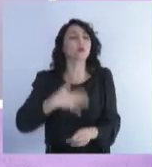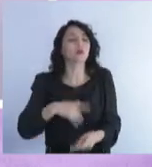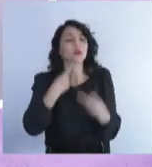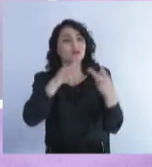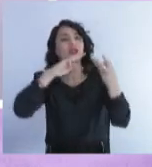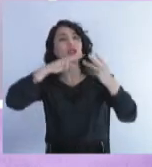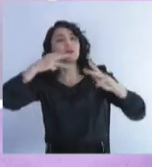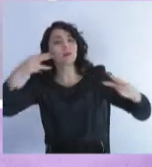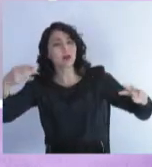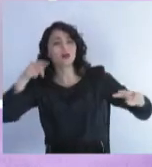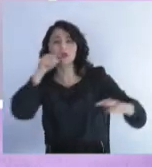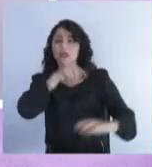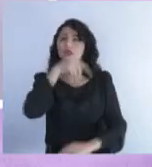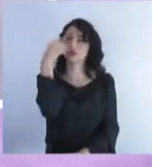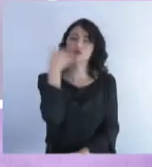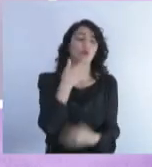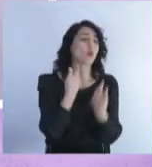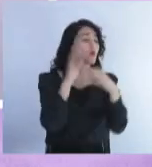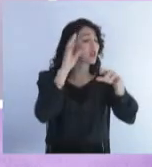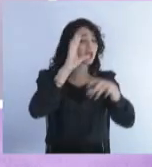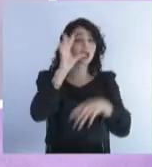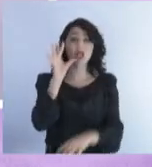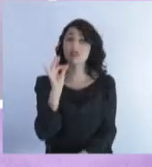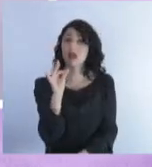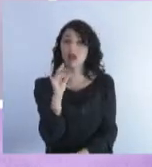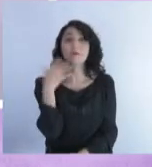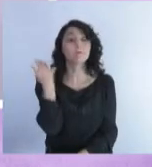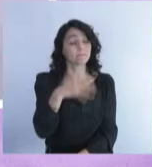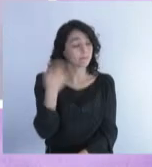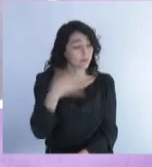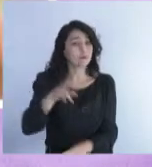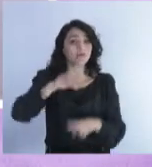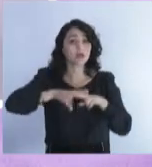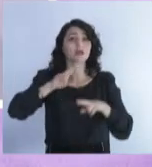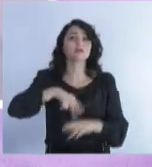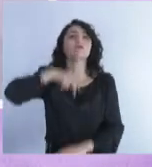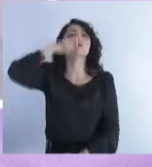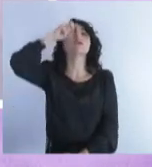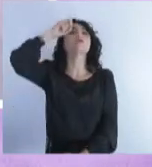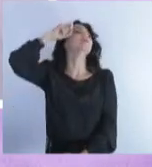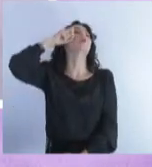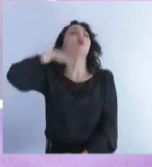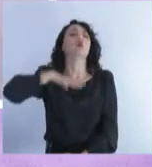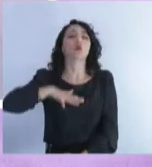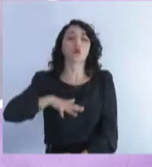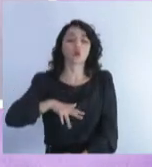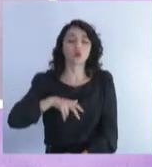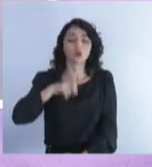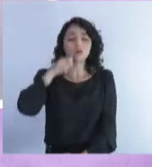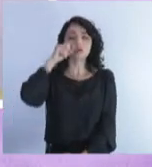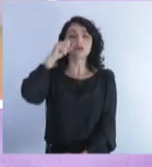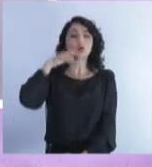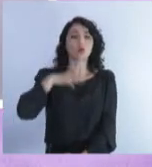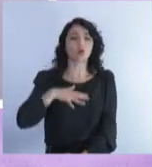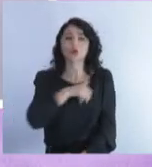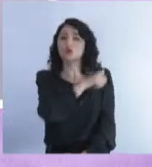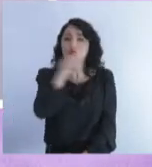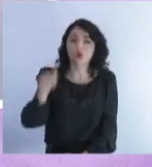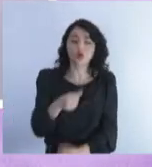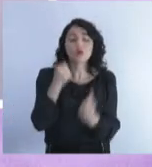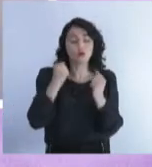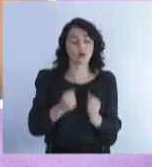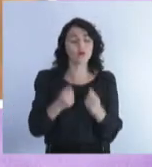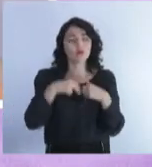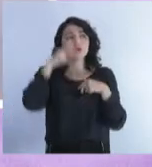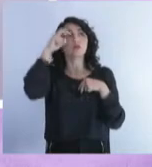helpful, and by the way, at any age. We're all breathing. We can all pay attention to our breath. We can control